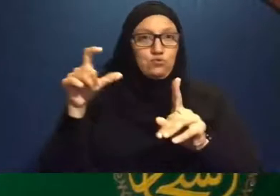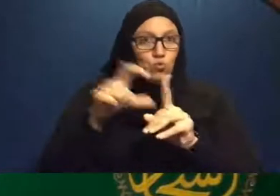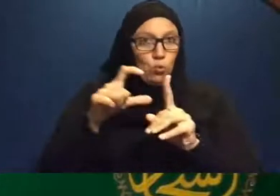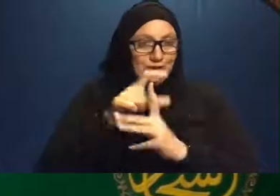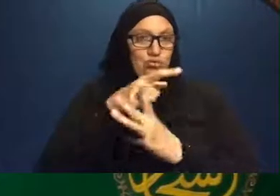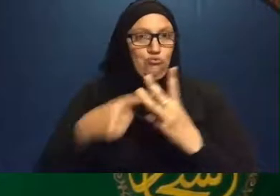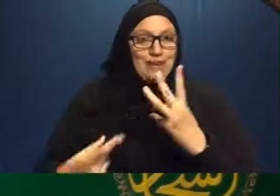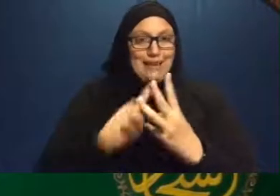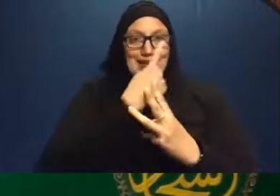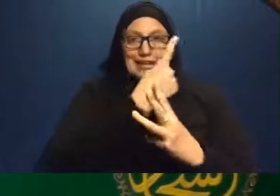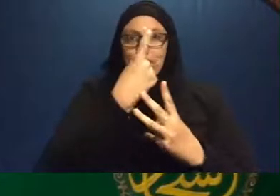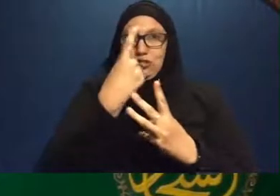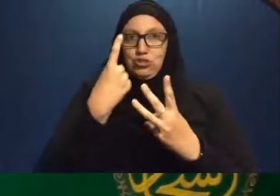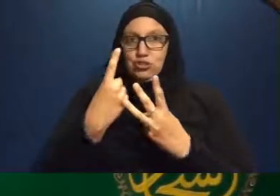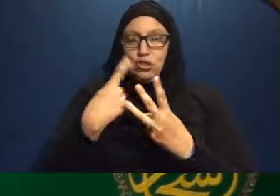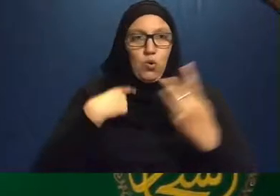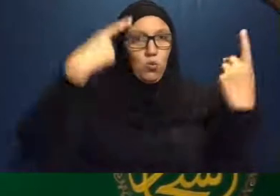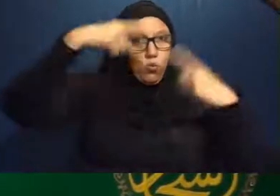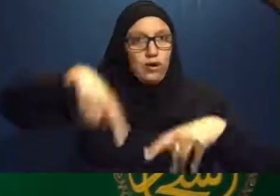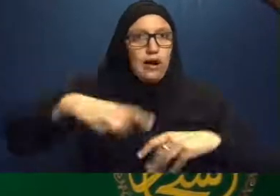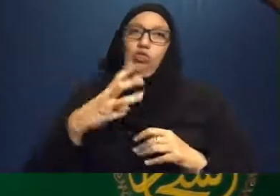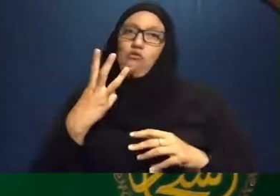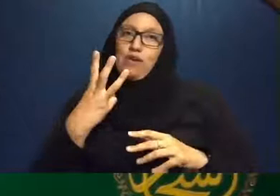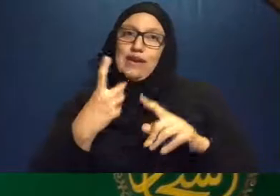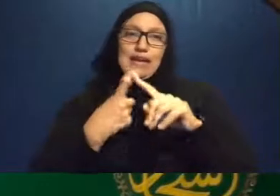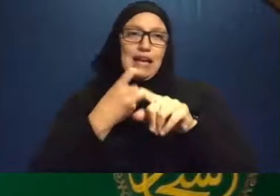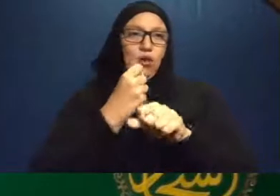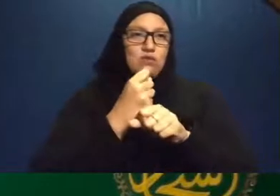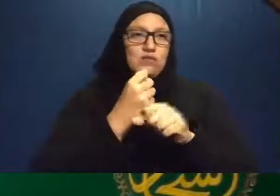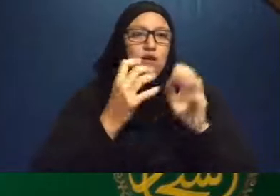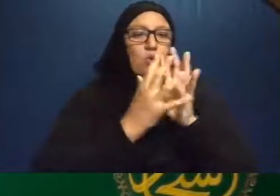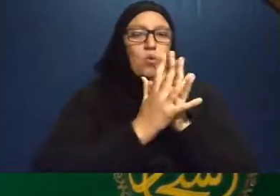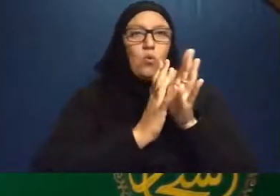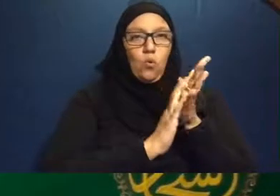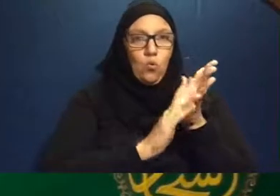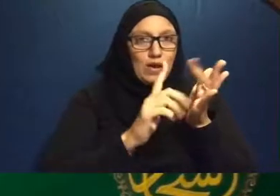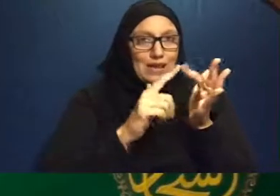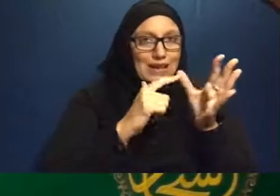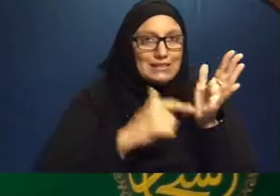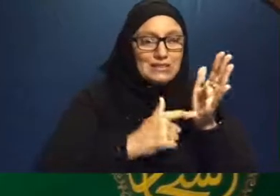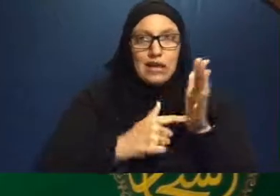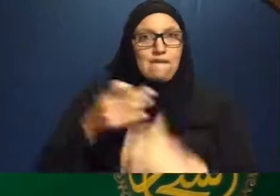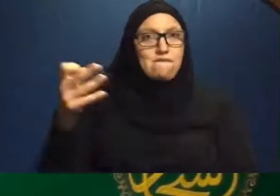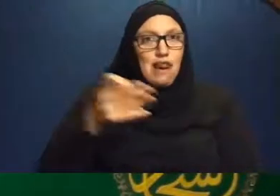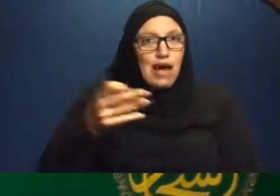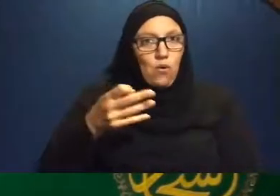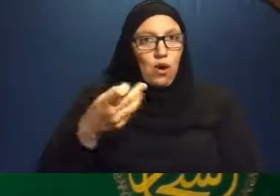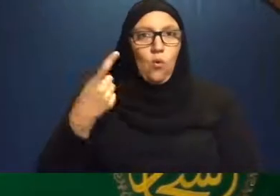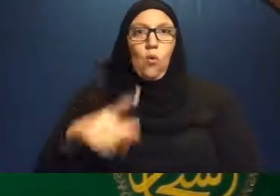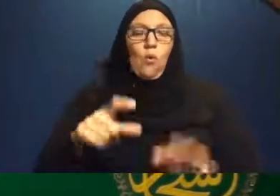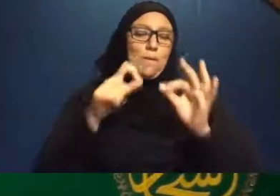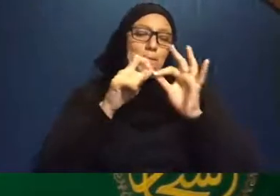I need to calculate the value of 3 kilos of wheat flour, or